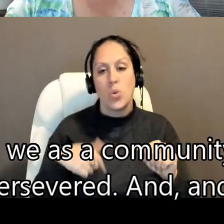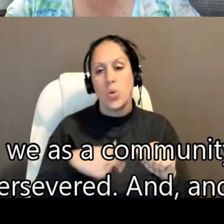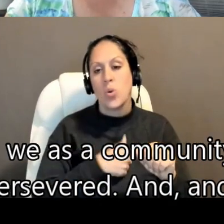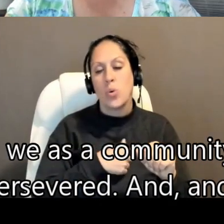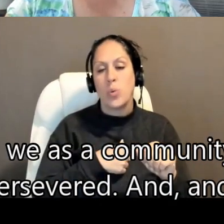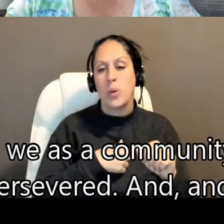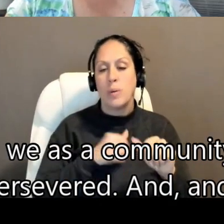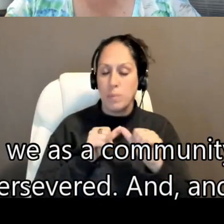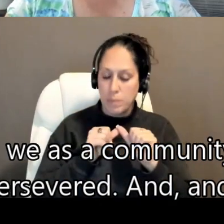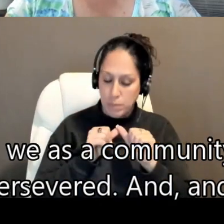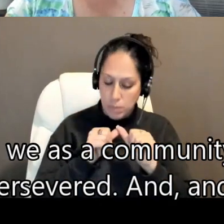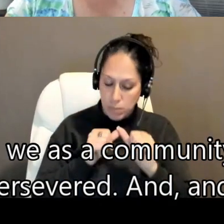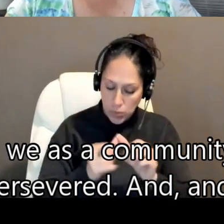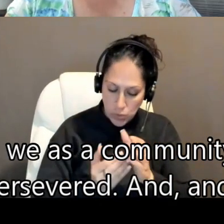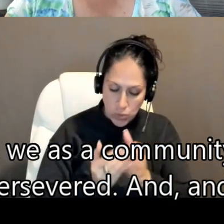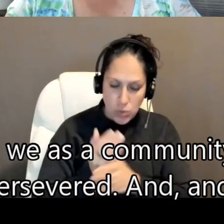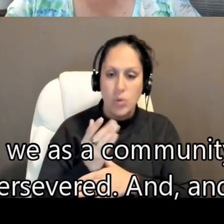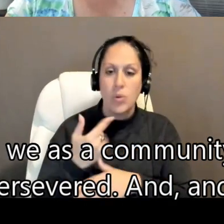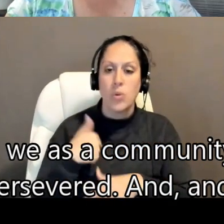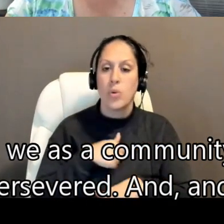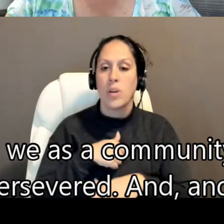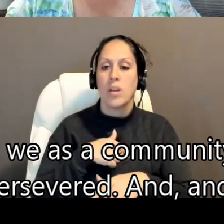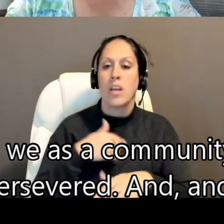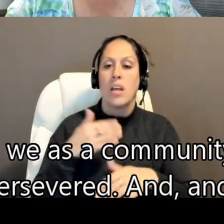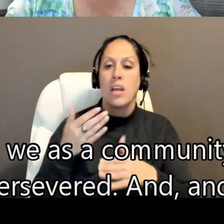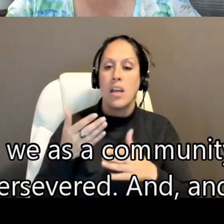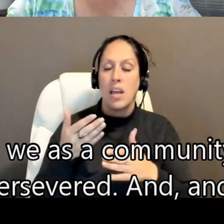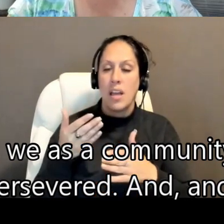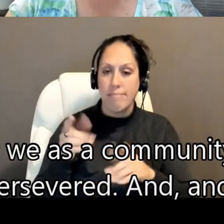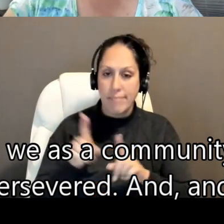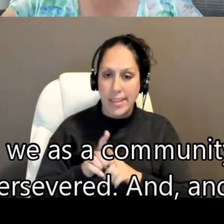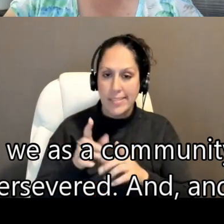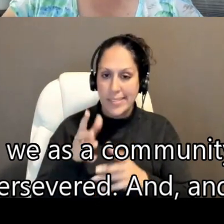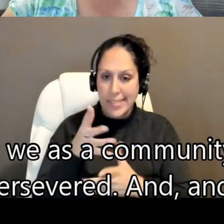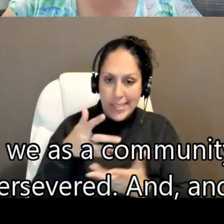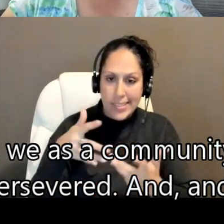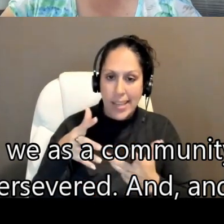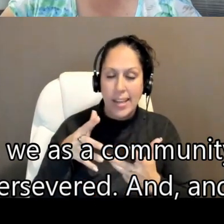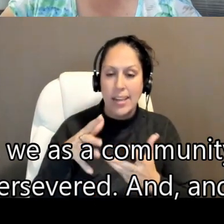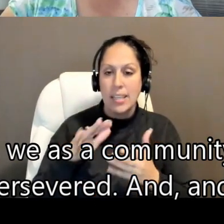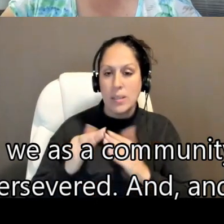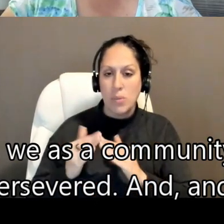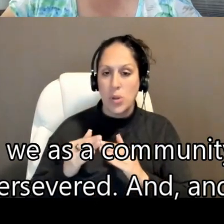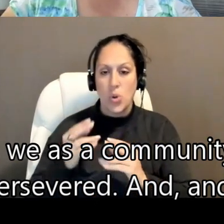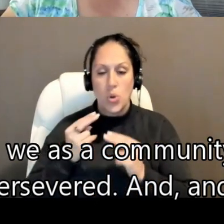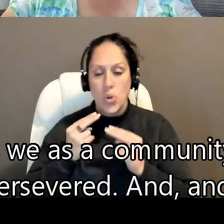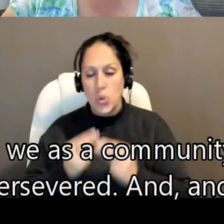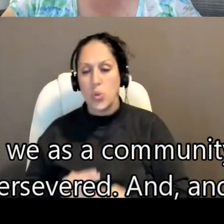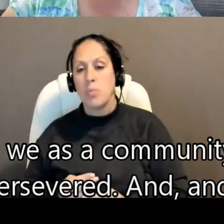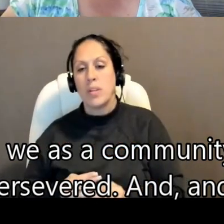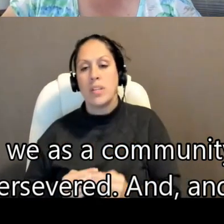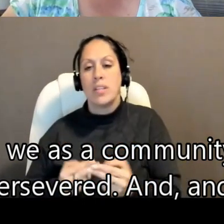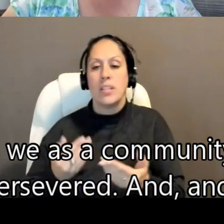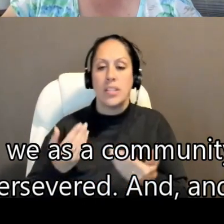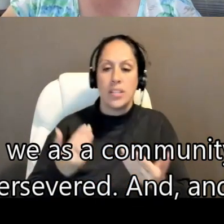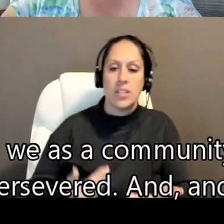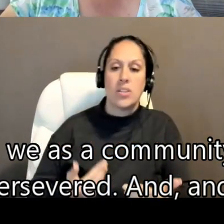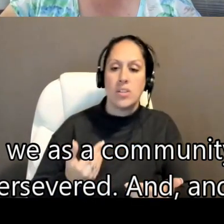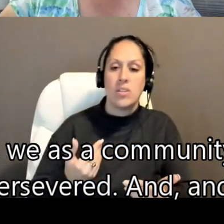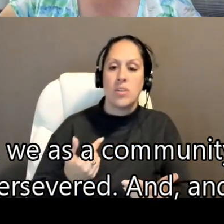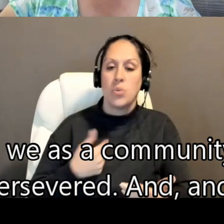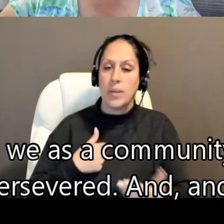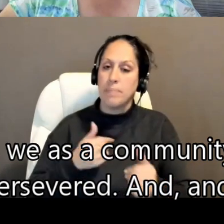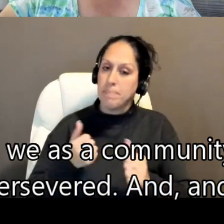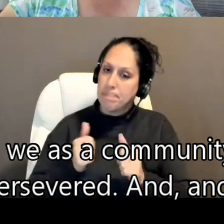persevered, and we as a society, we as a community, we as human beings